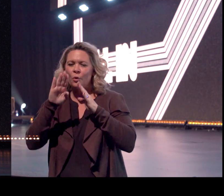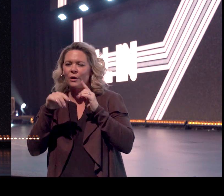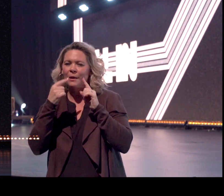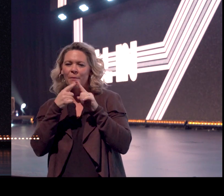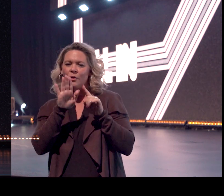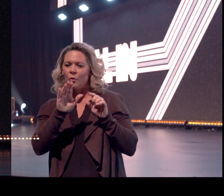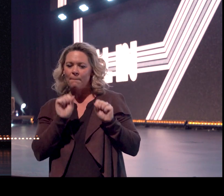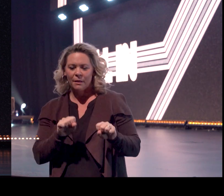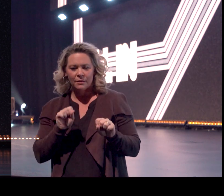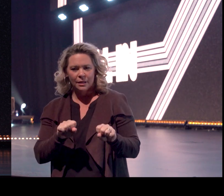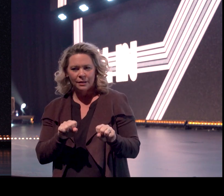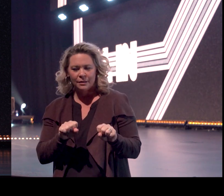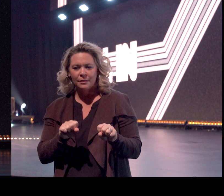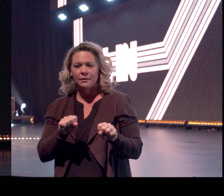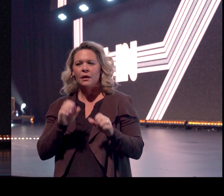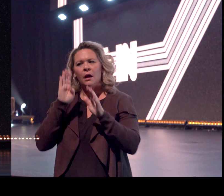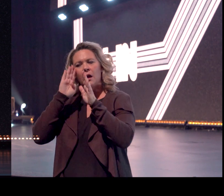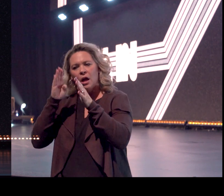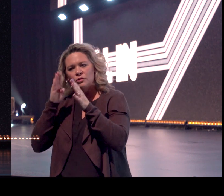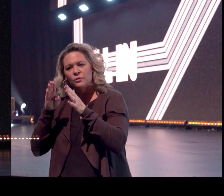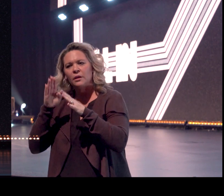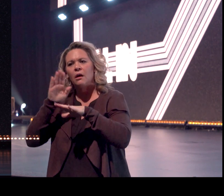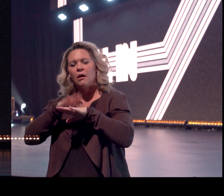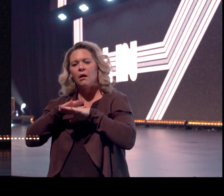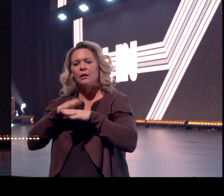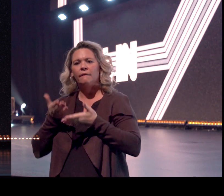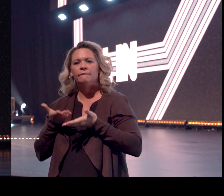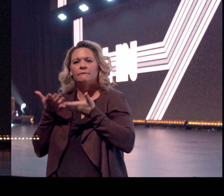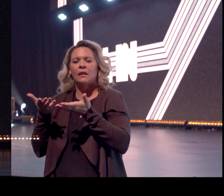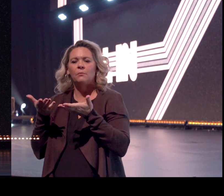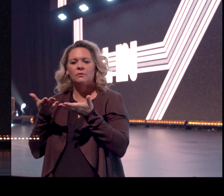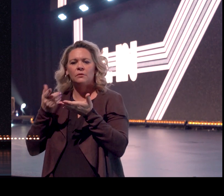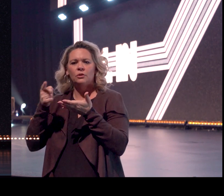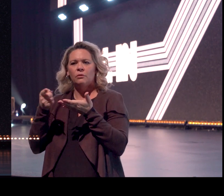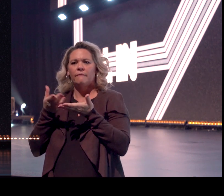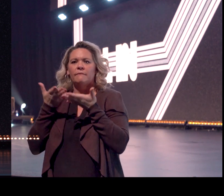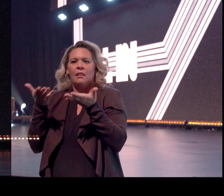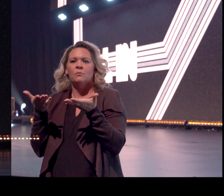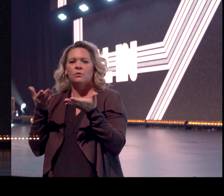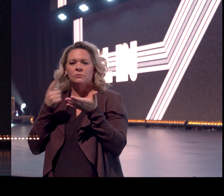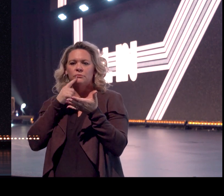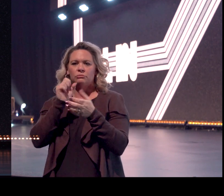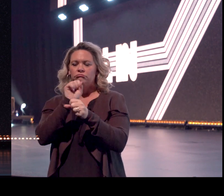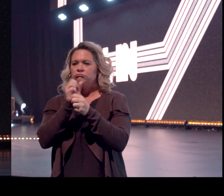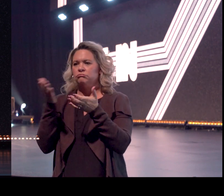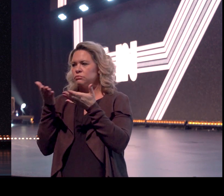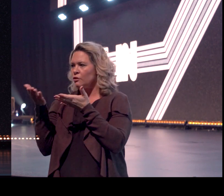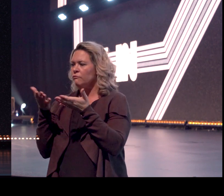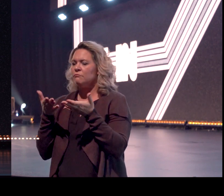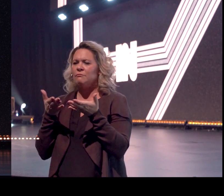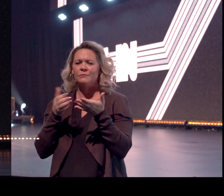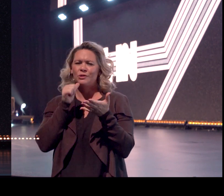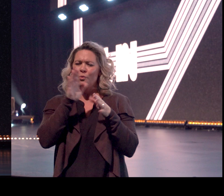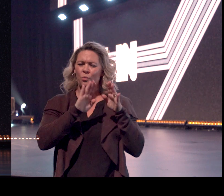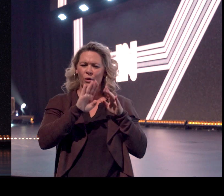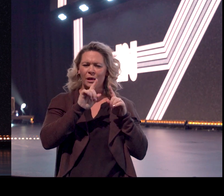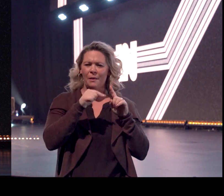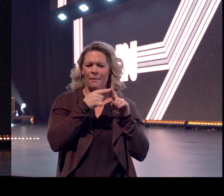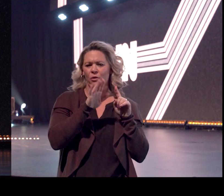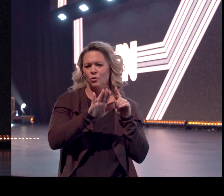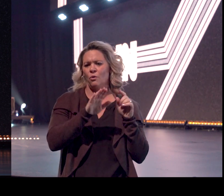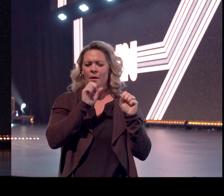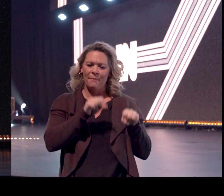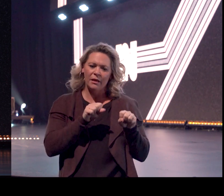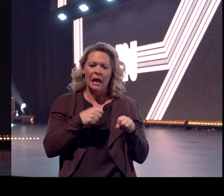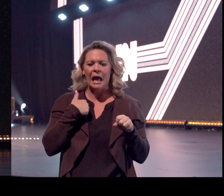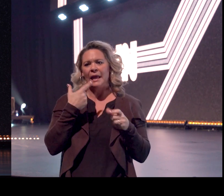way. Don't worry about your ability. Concentrate on your availability. Can I say that again? Stop